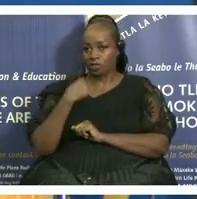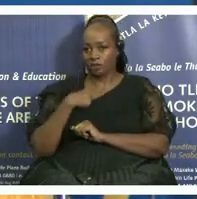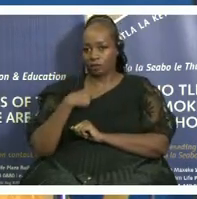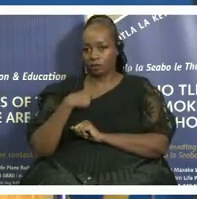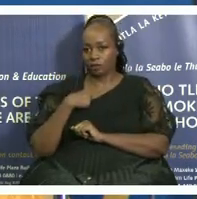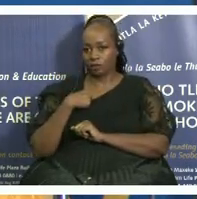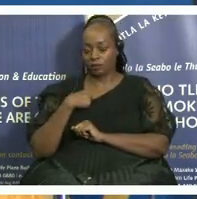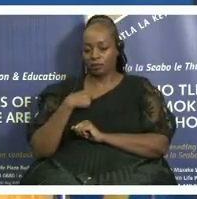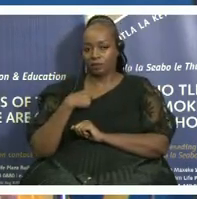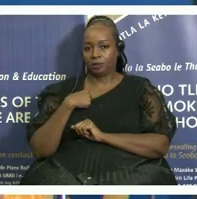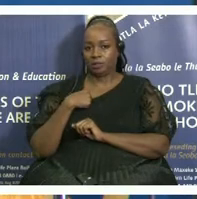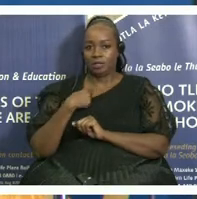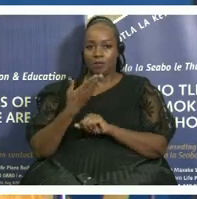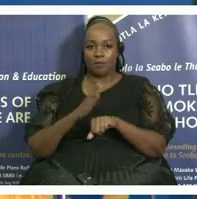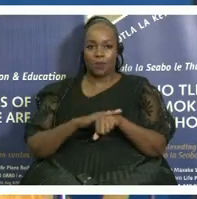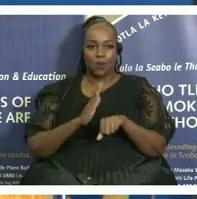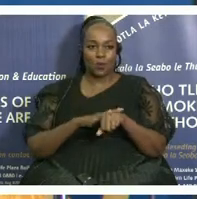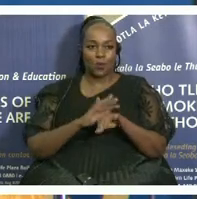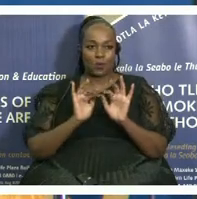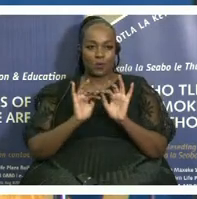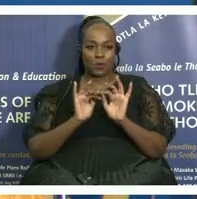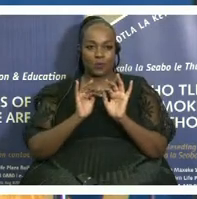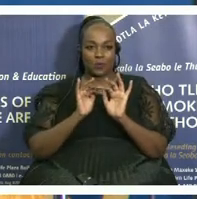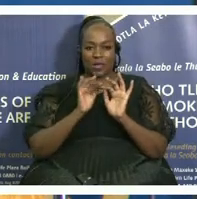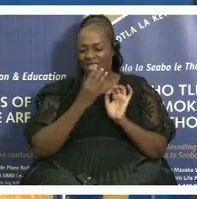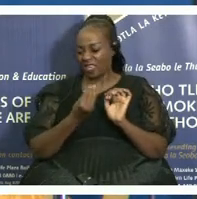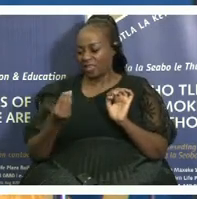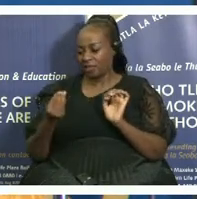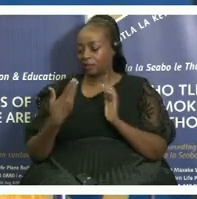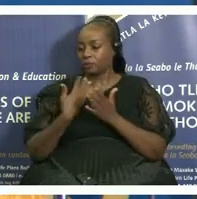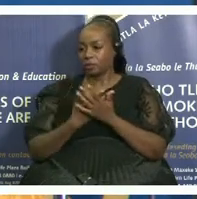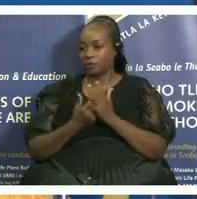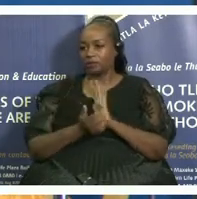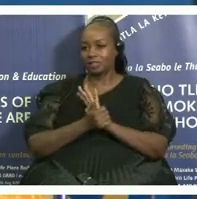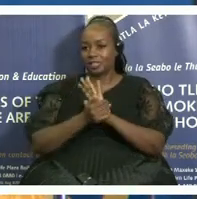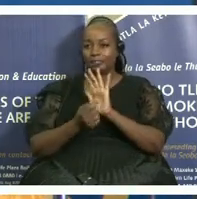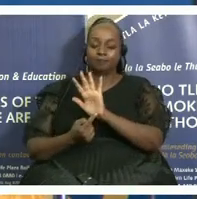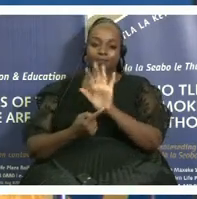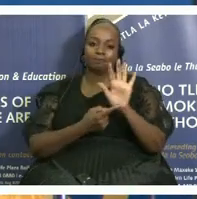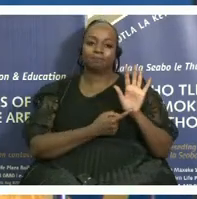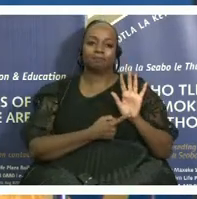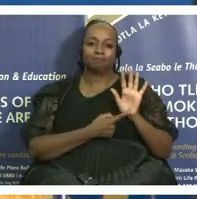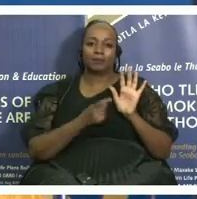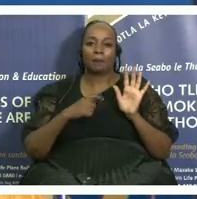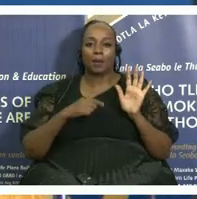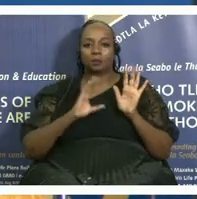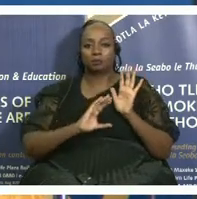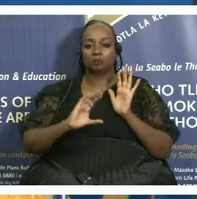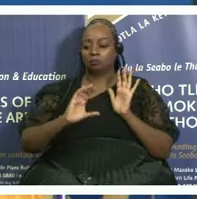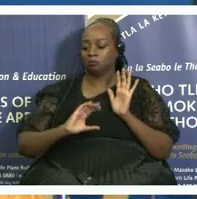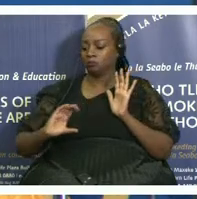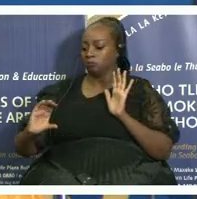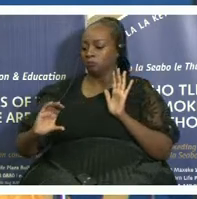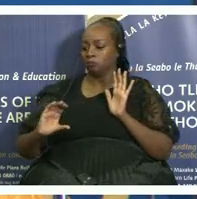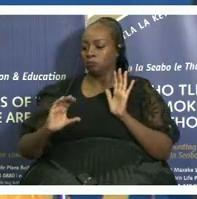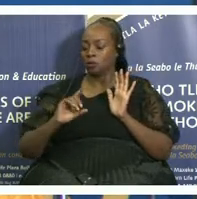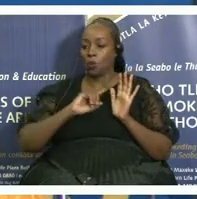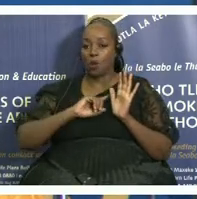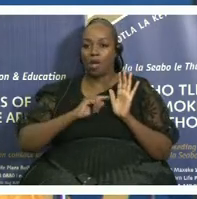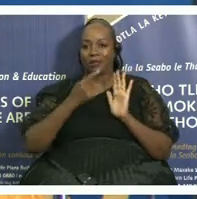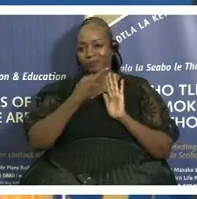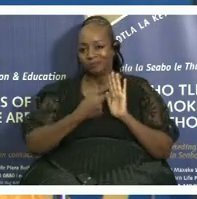especially bana ba rona ba bontshang bokgoni bono re ba thuse ka bohohle hohle hore le bona ba